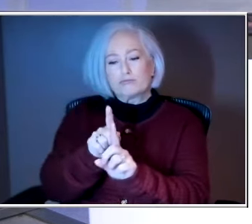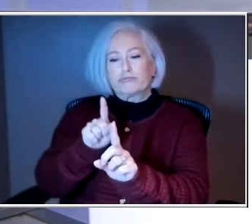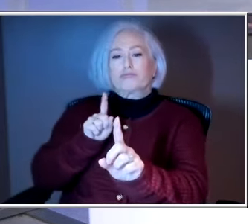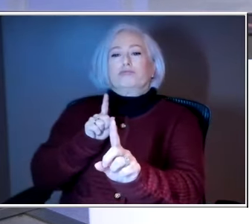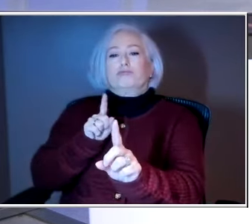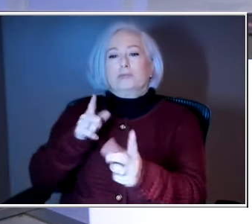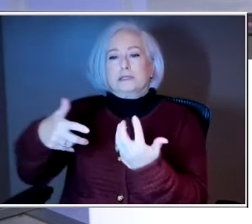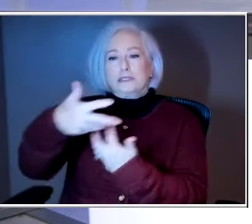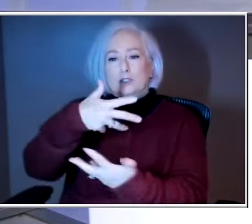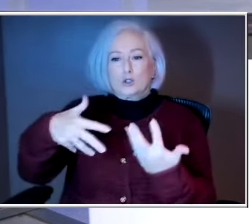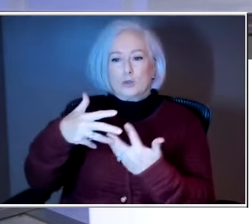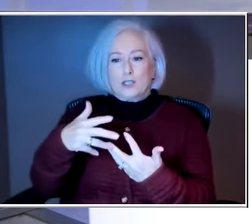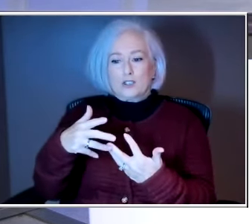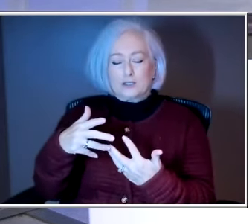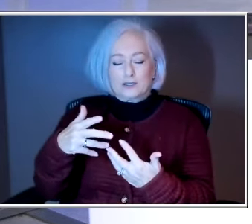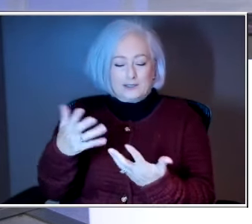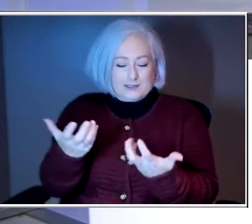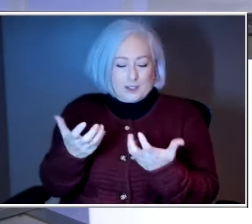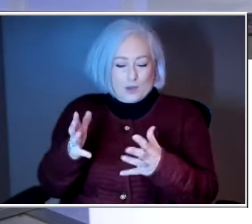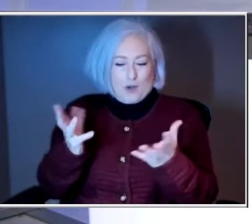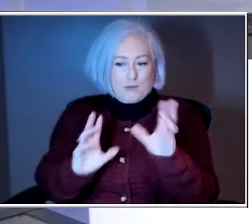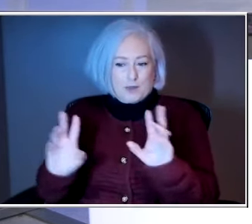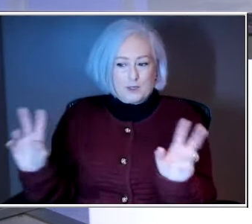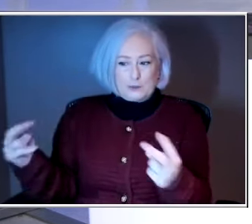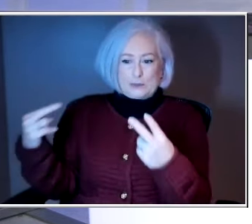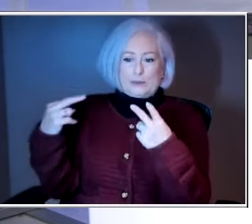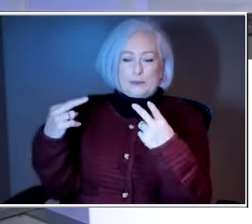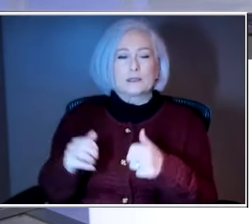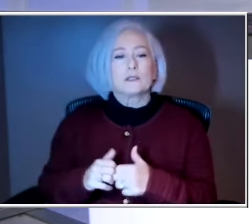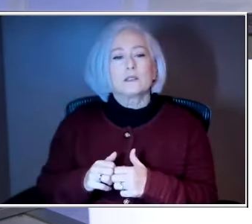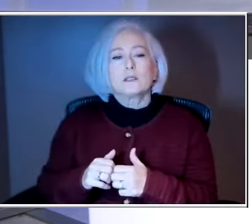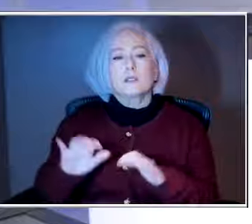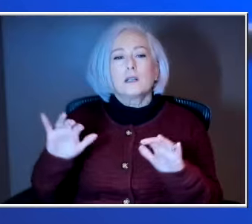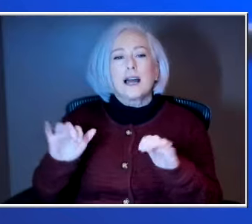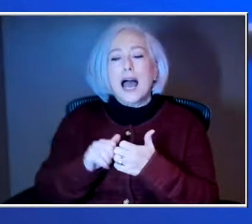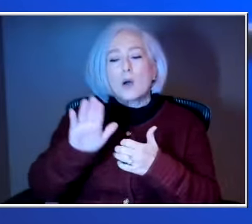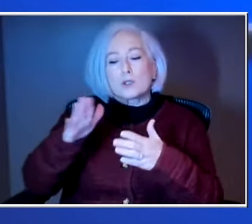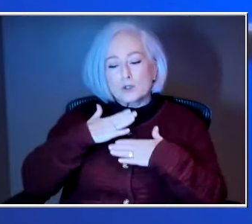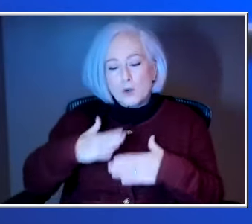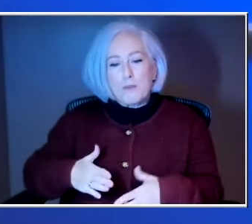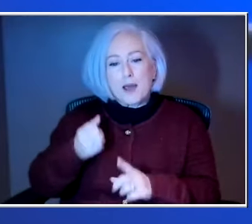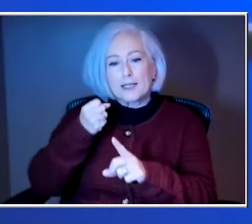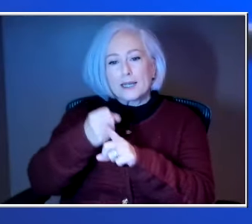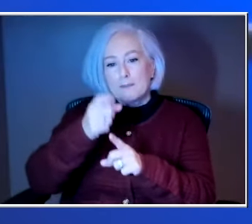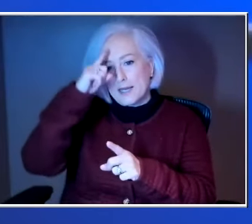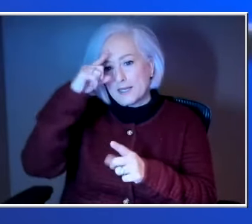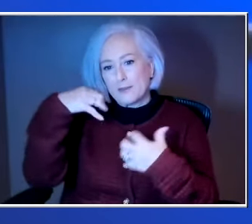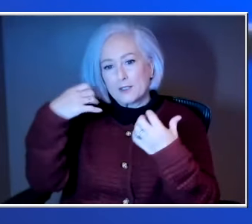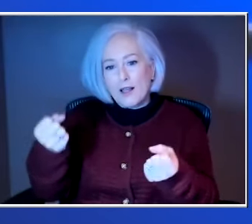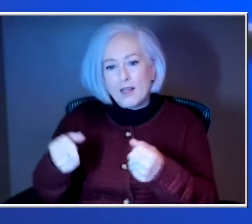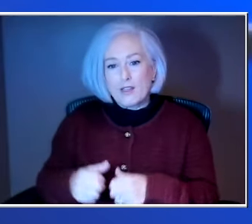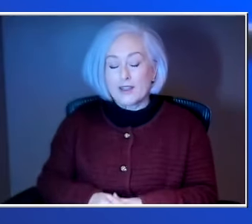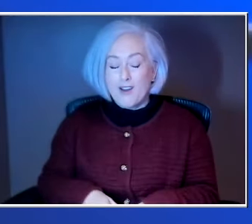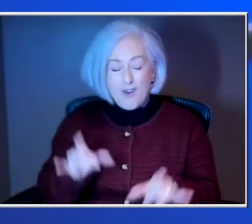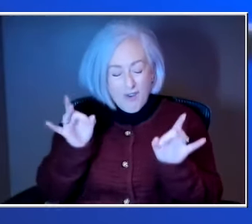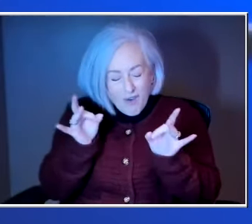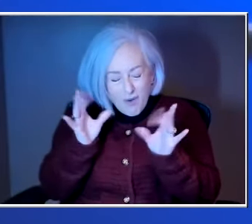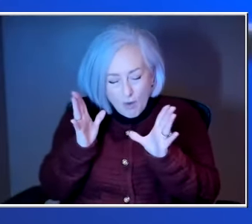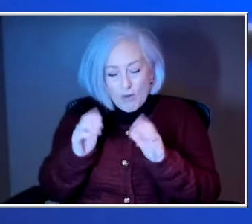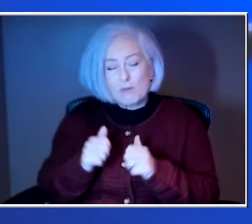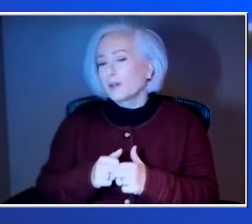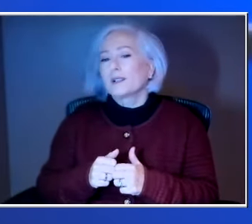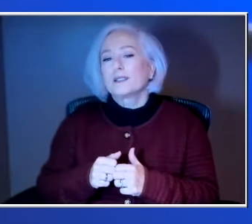self-conscious. How was your body impacting your mental health? Oh, it was horrible. I felt so bad because I literally took myself out of pictures